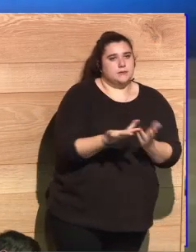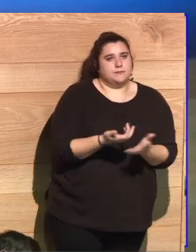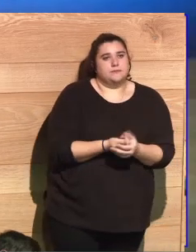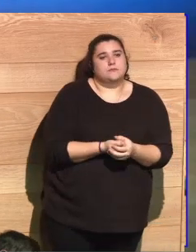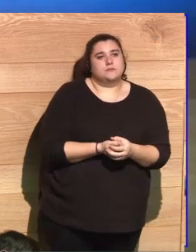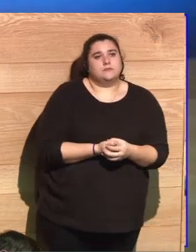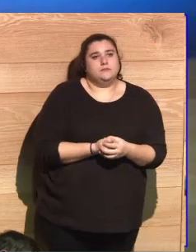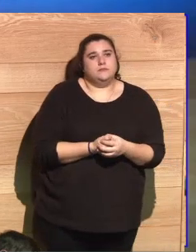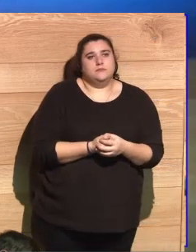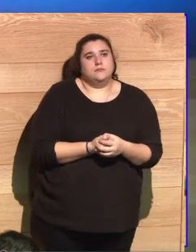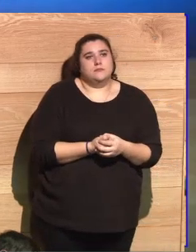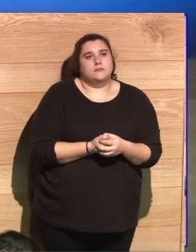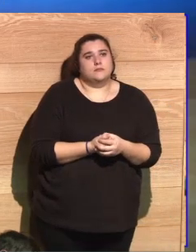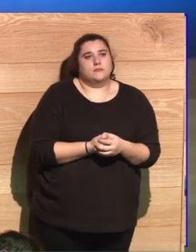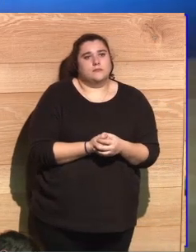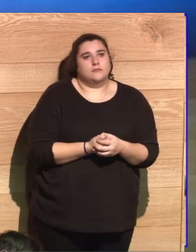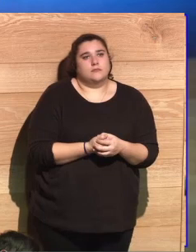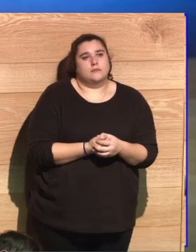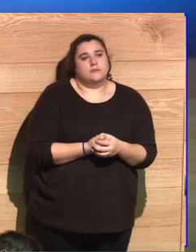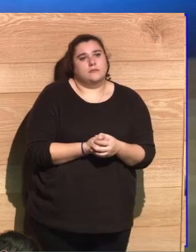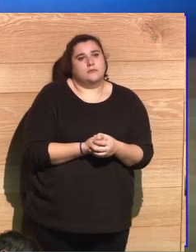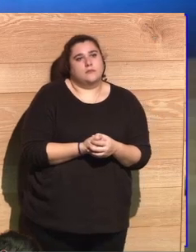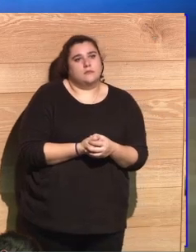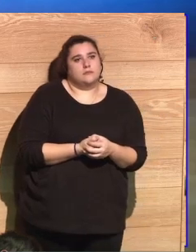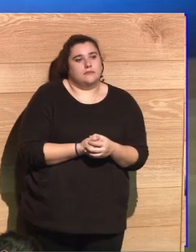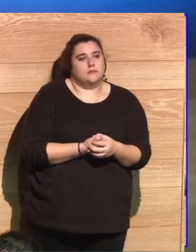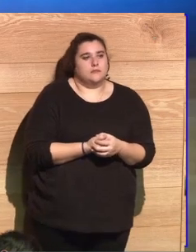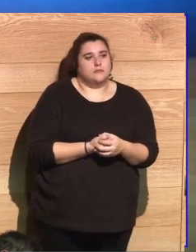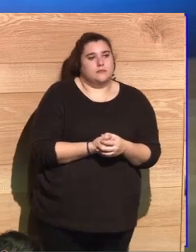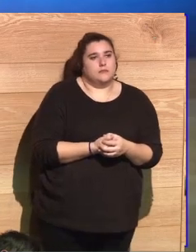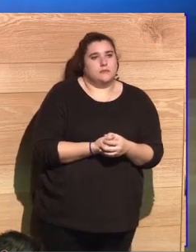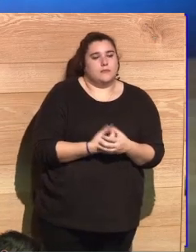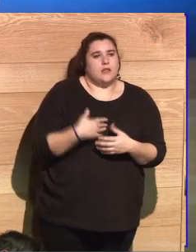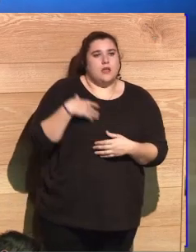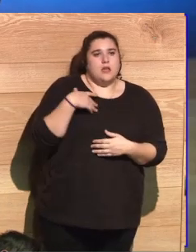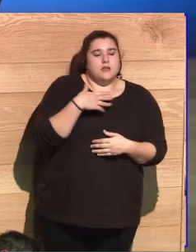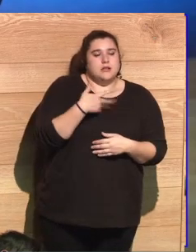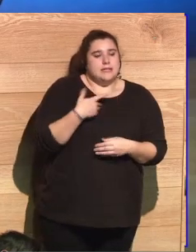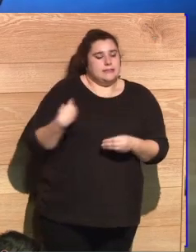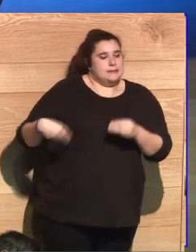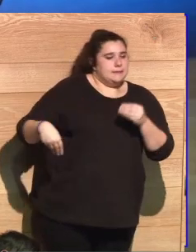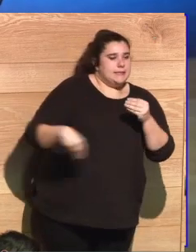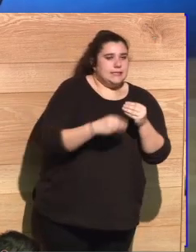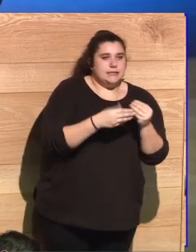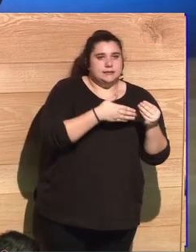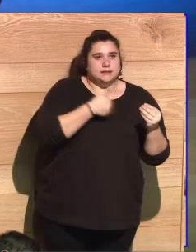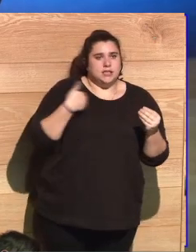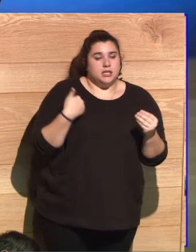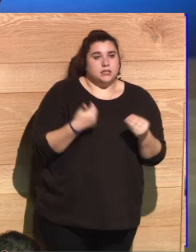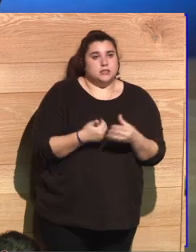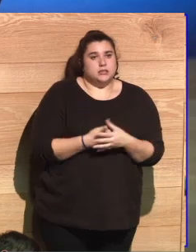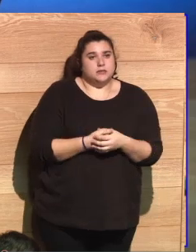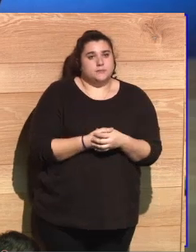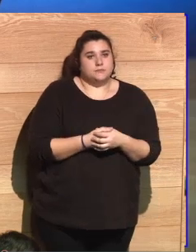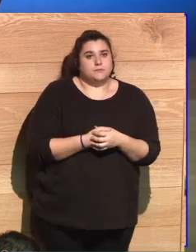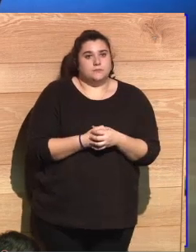and the other's still listening to it. I'd like to add to that there was a line I wanted to use as